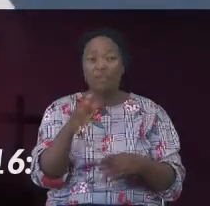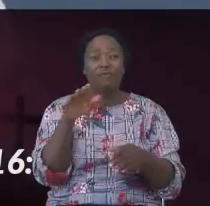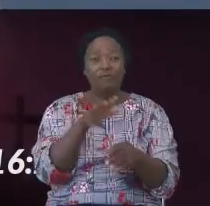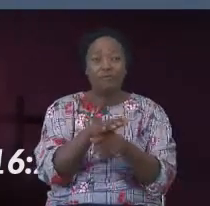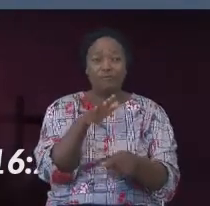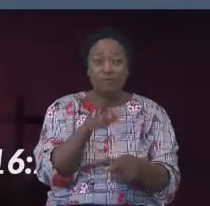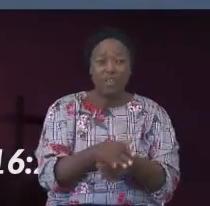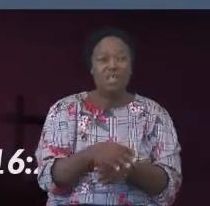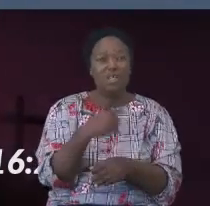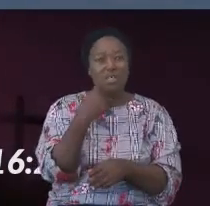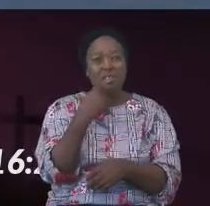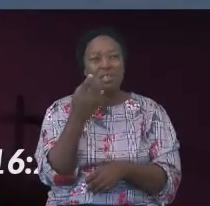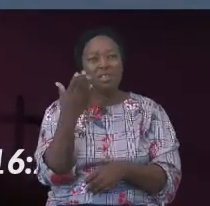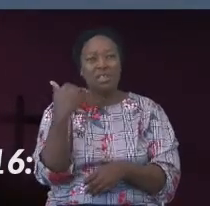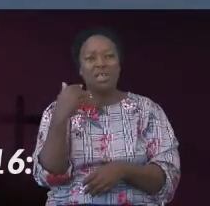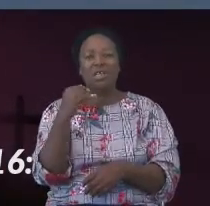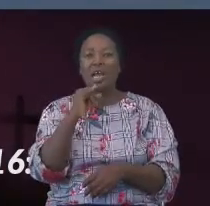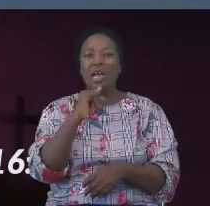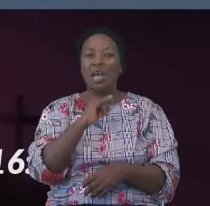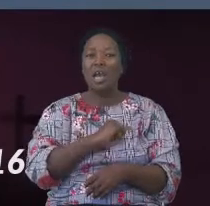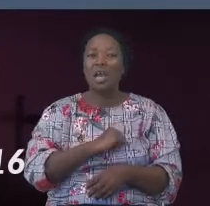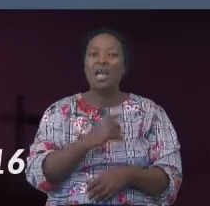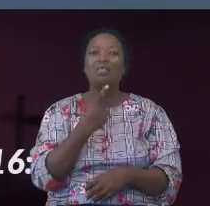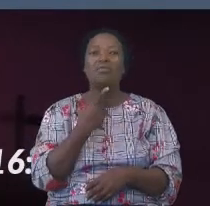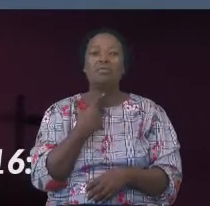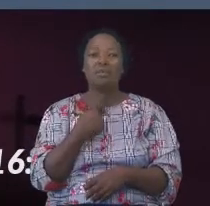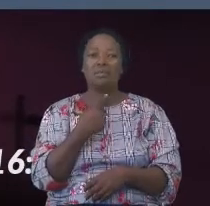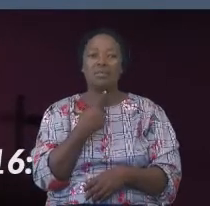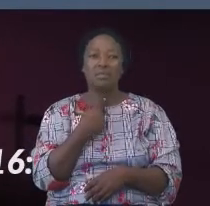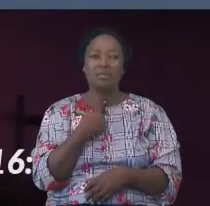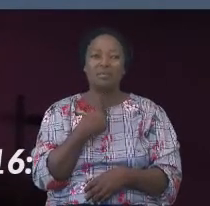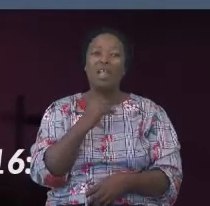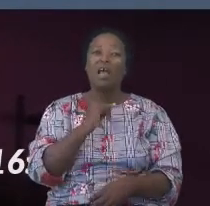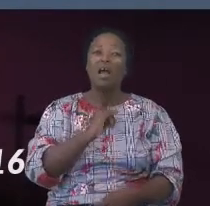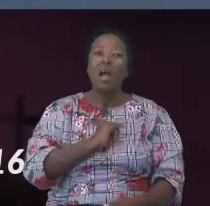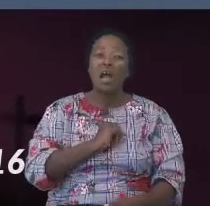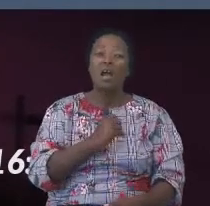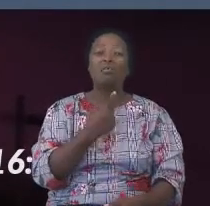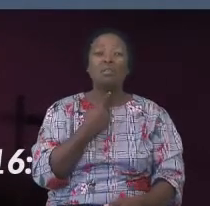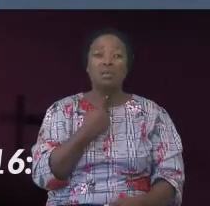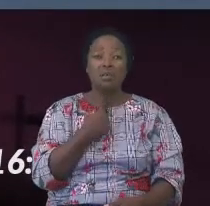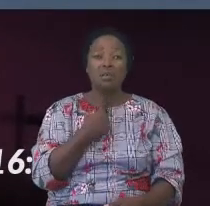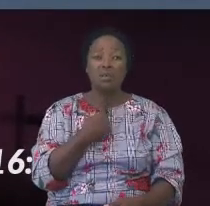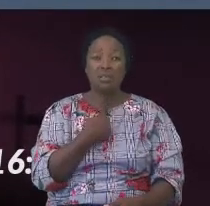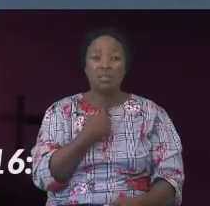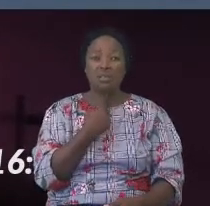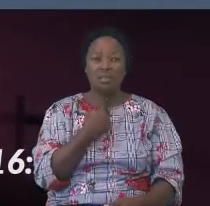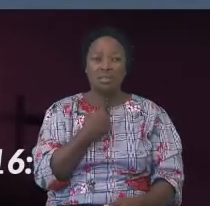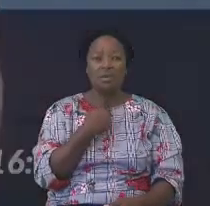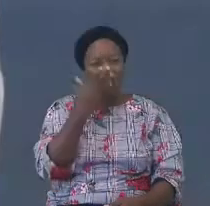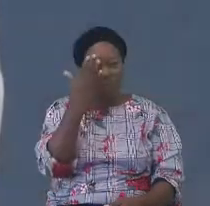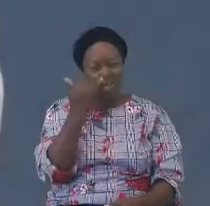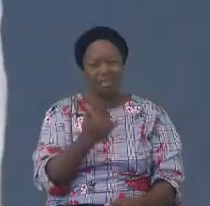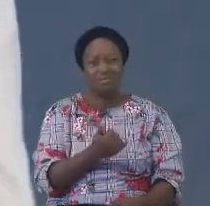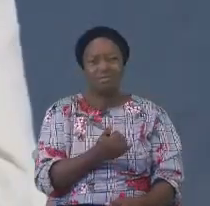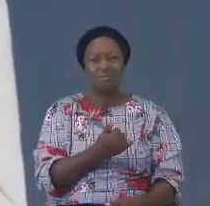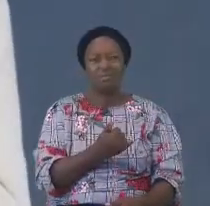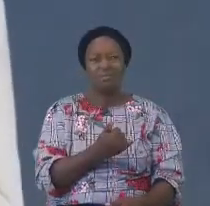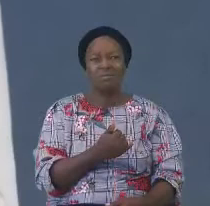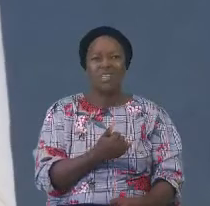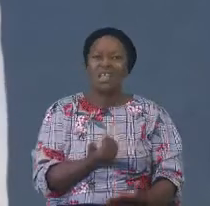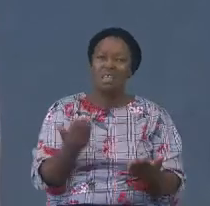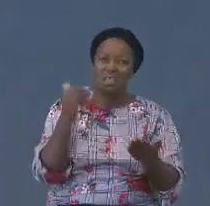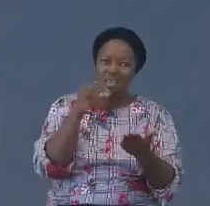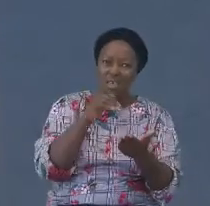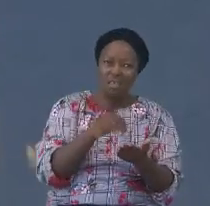the scripture might be fulfilled, said, I thirst.